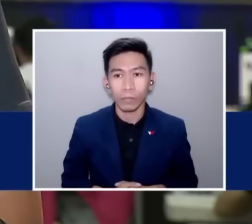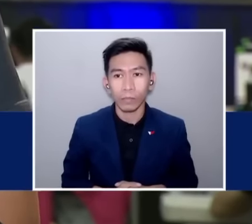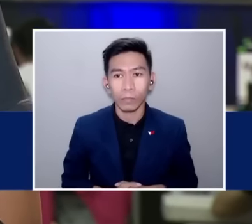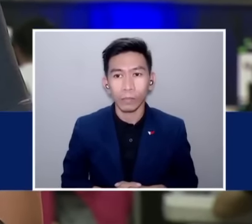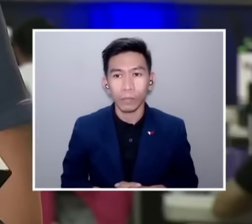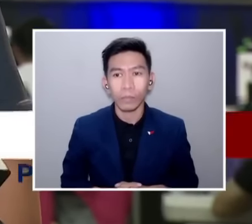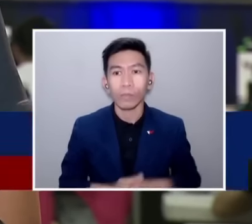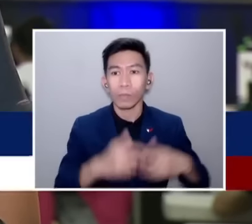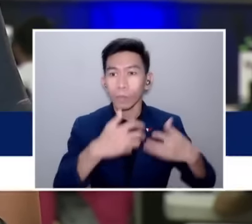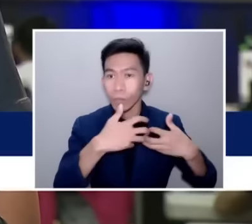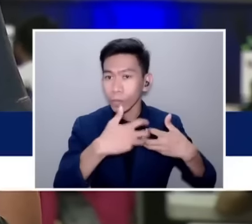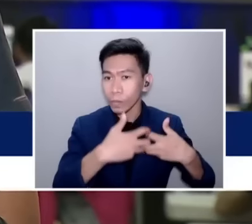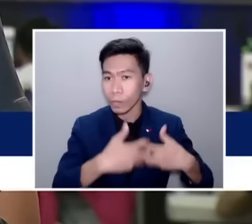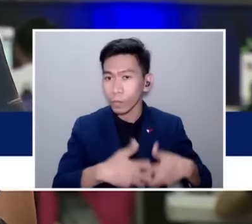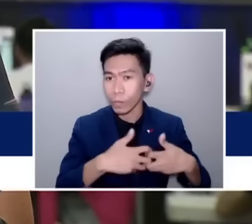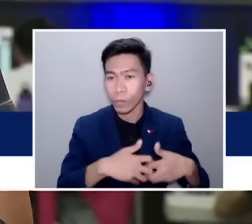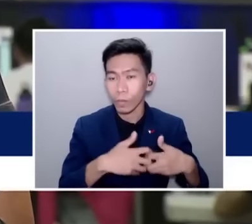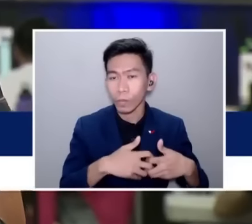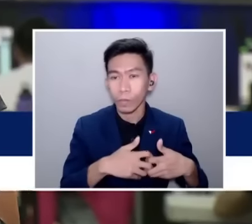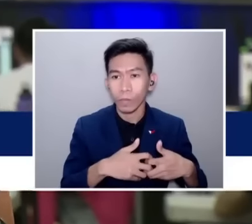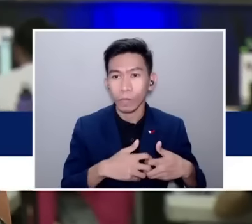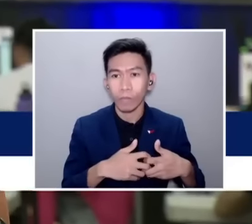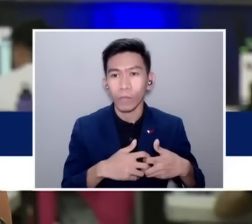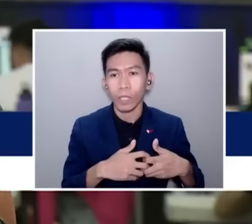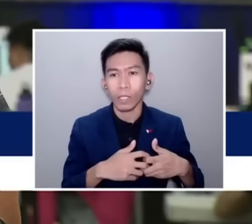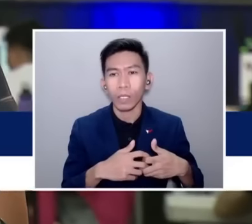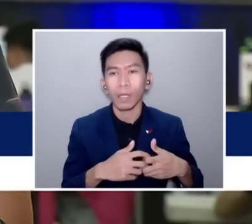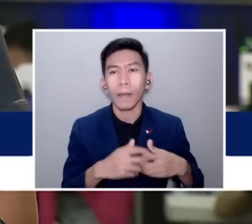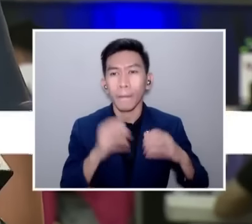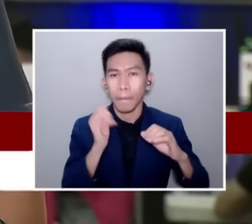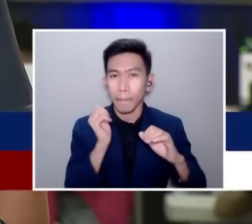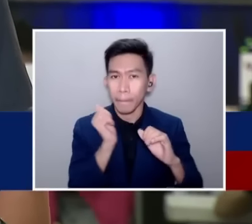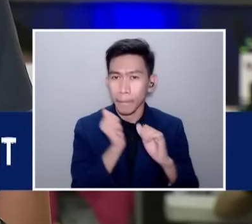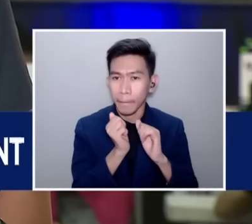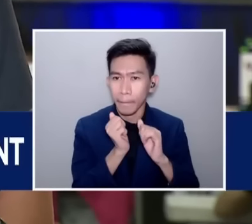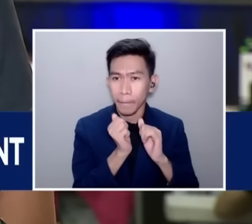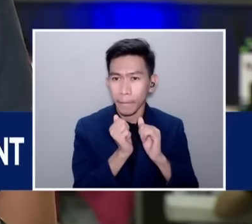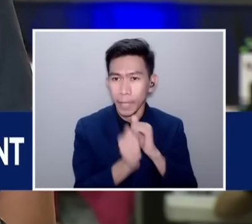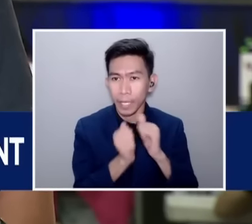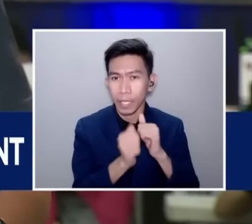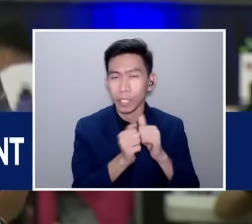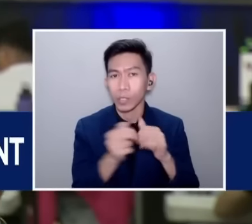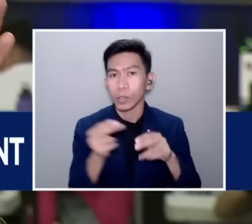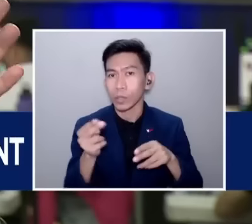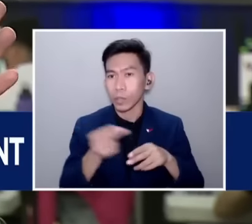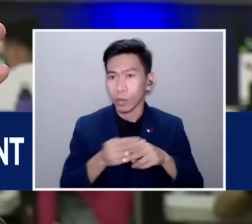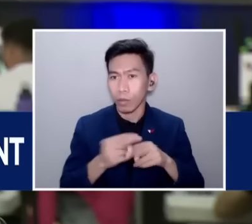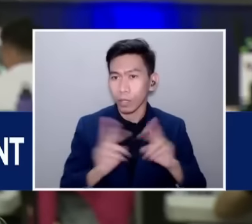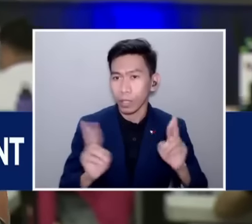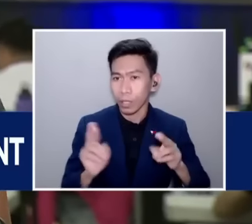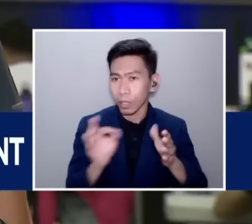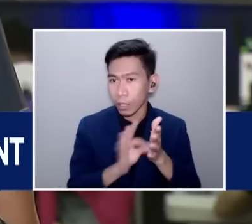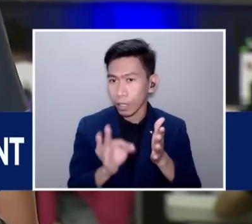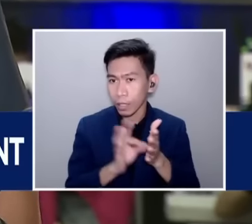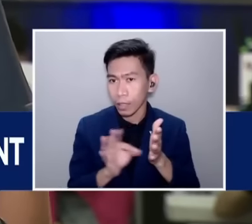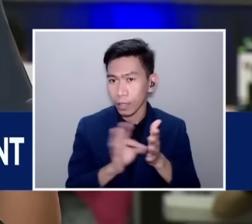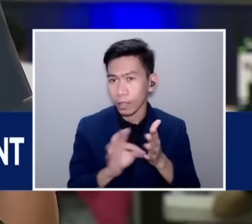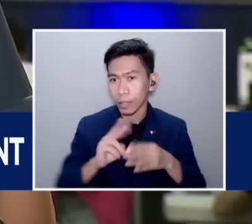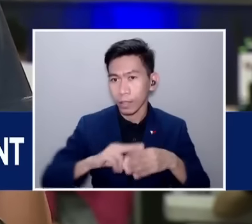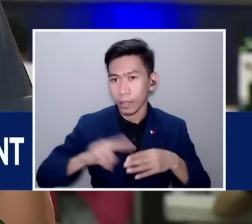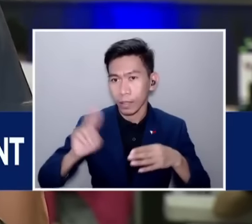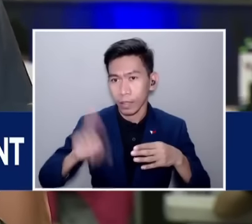VCMs or SD cards arrive late, that means the transmission will also probably come late. Therefore, the posting of the results for those